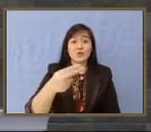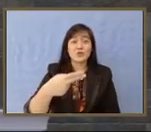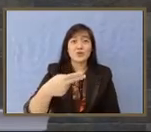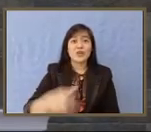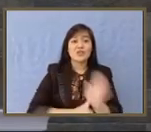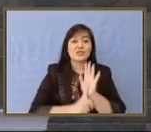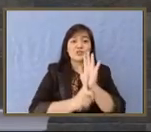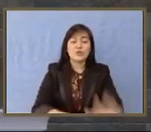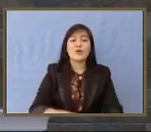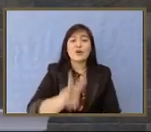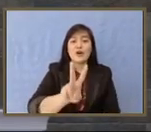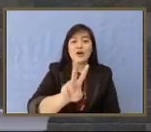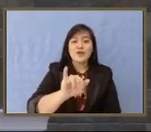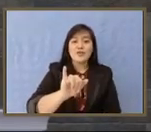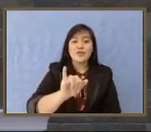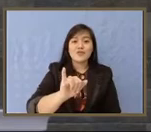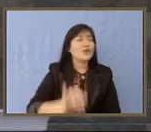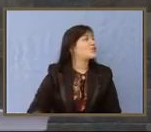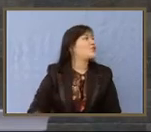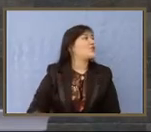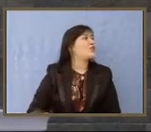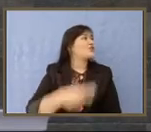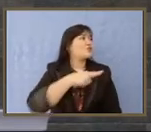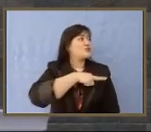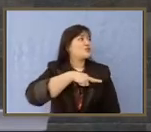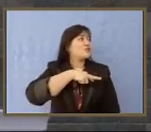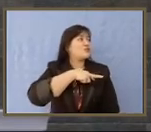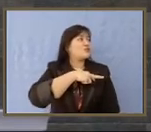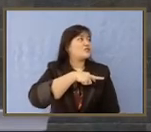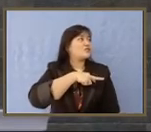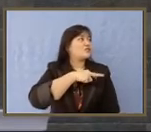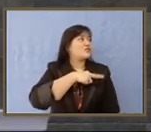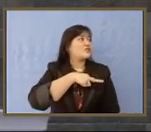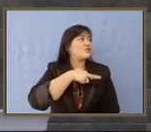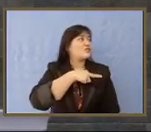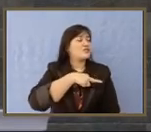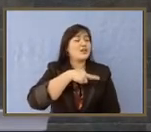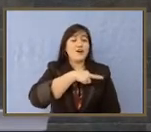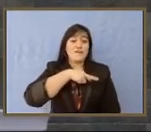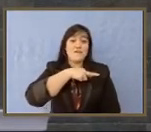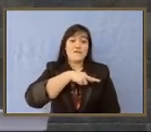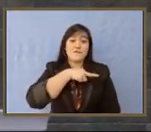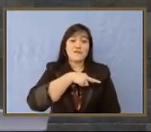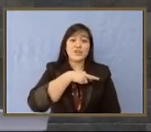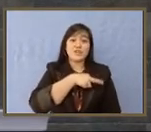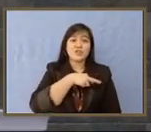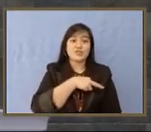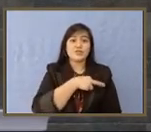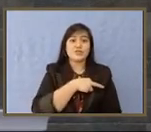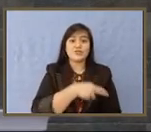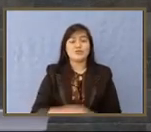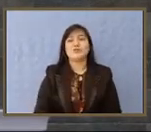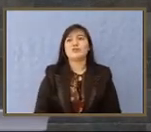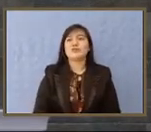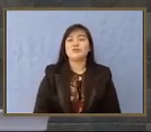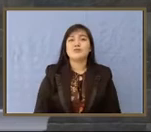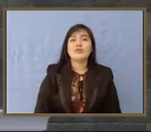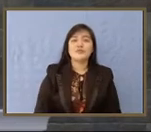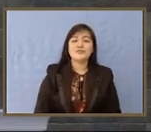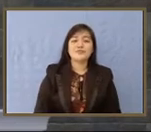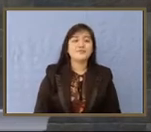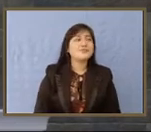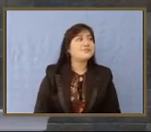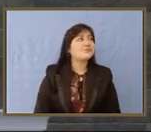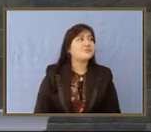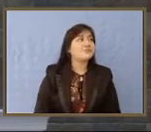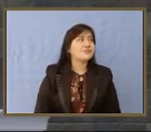Okay, Ruth, the virtuous suppliant, nag-appeal po siya to the chivalrous kinsman. Okay,